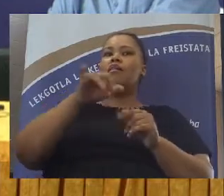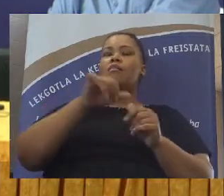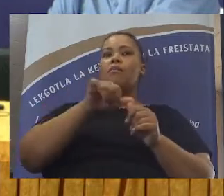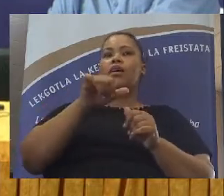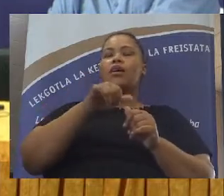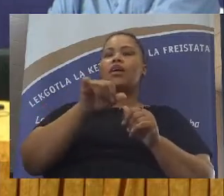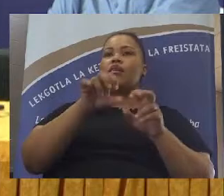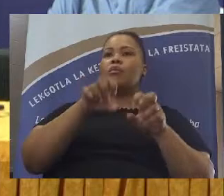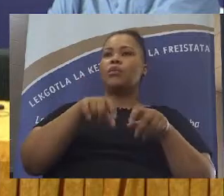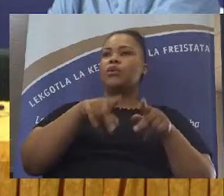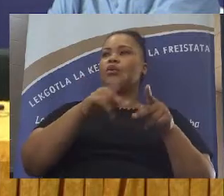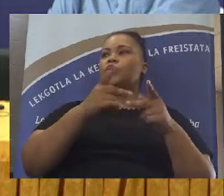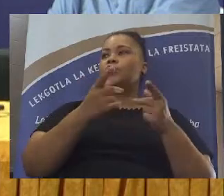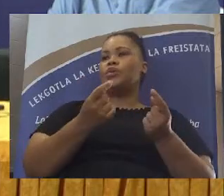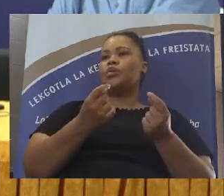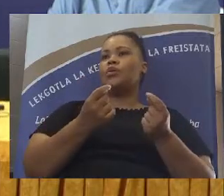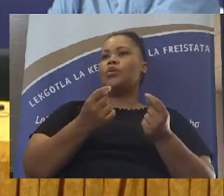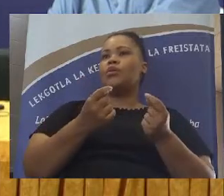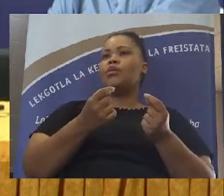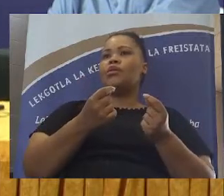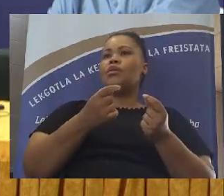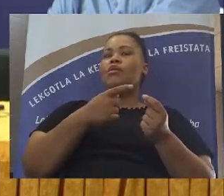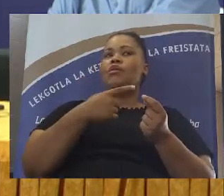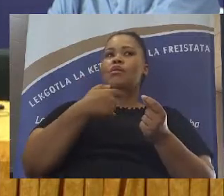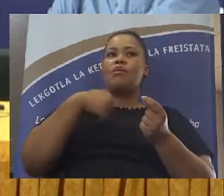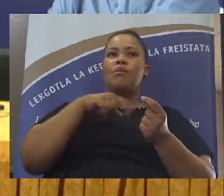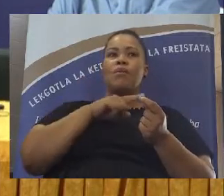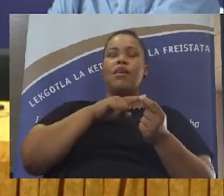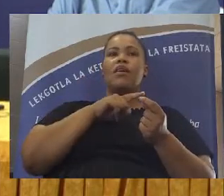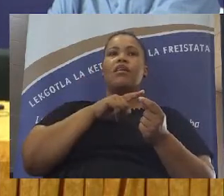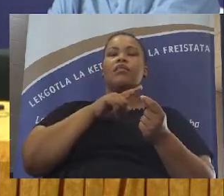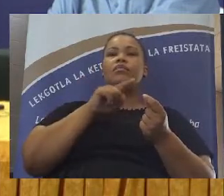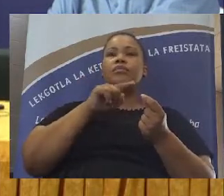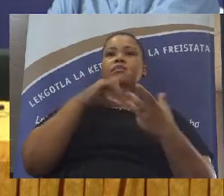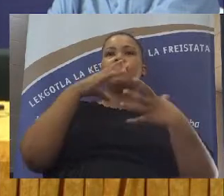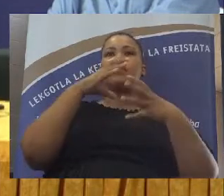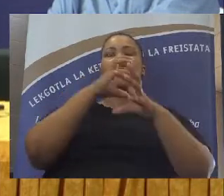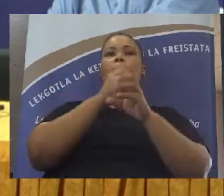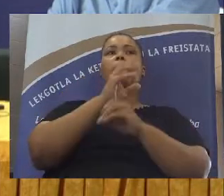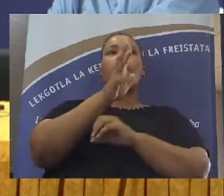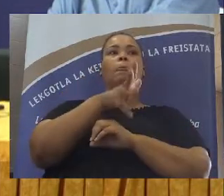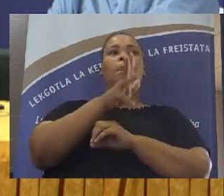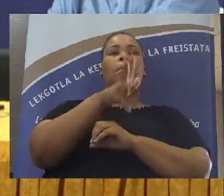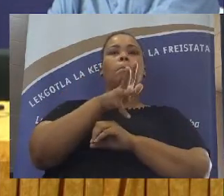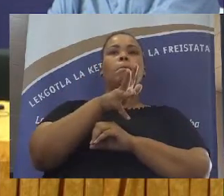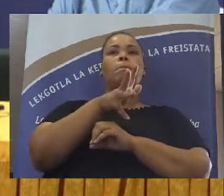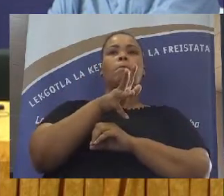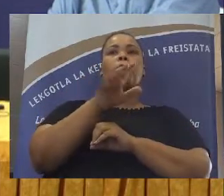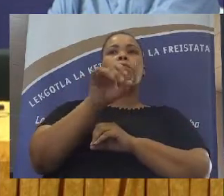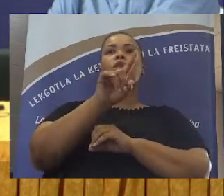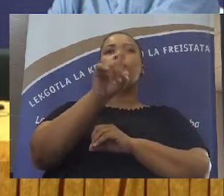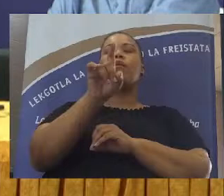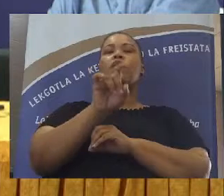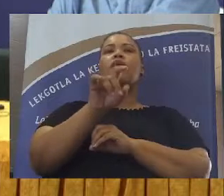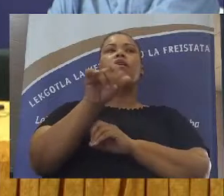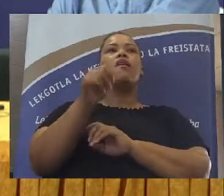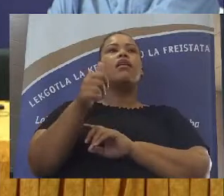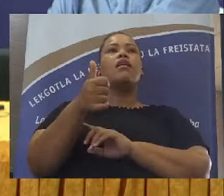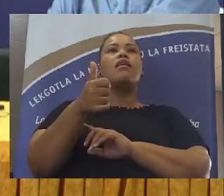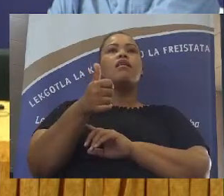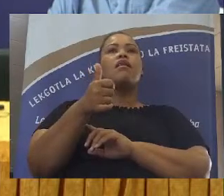opportunities. We will definitely work and also focus on that. Then the other question was also about,